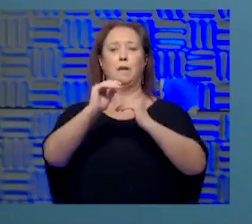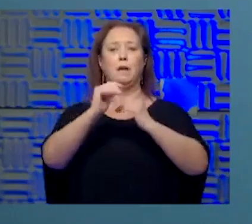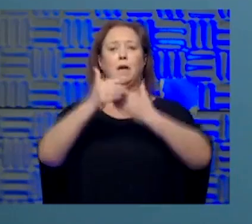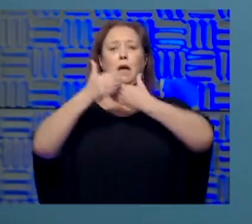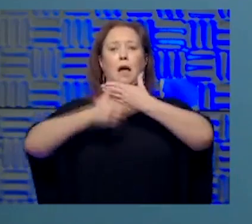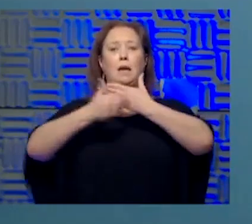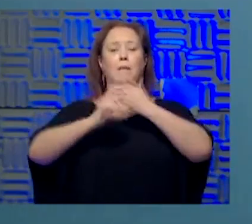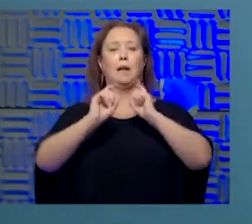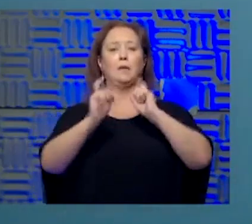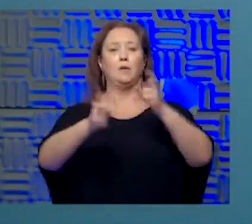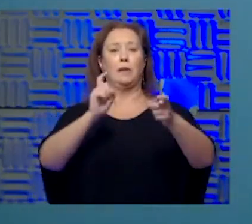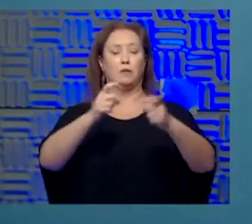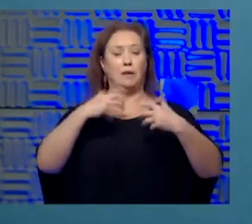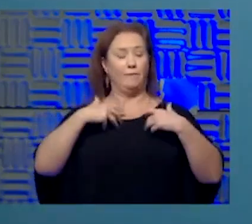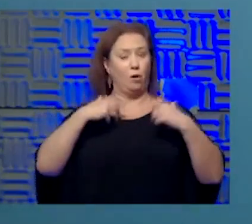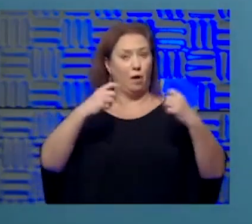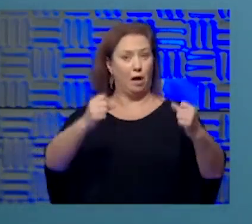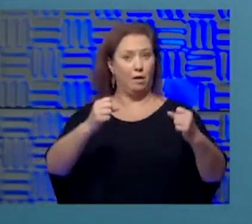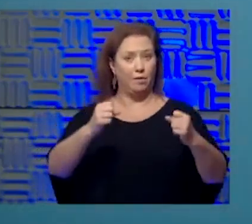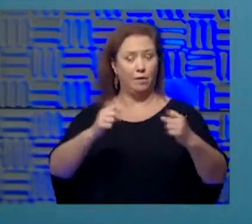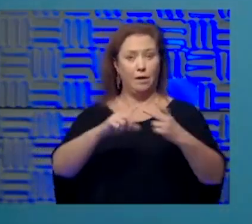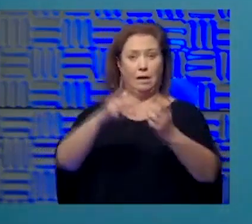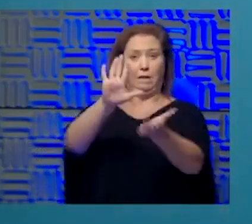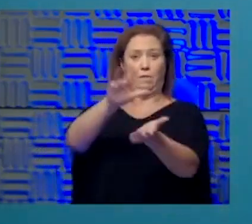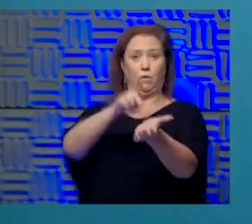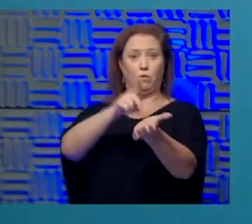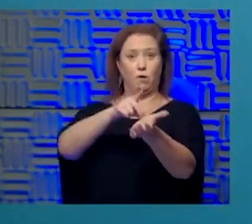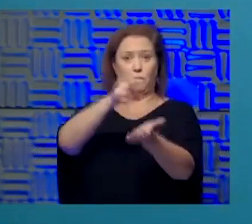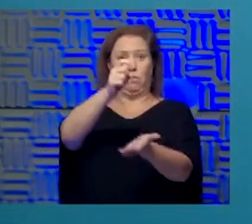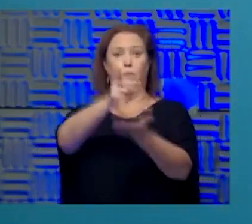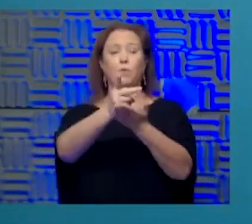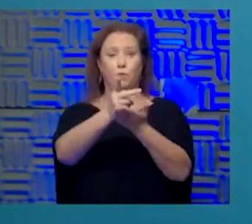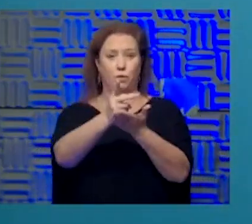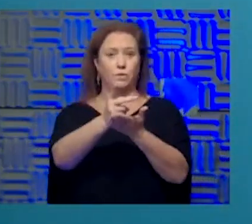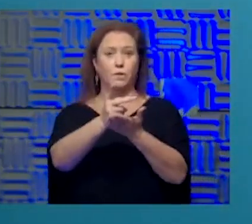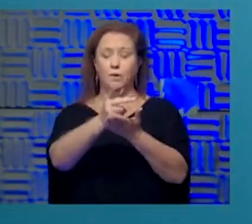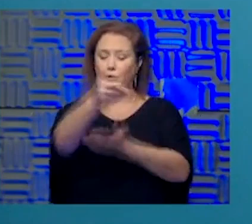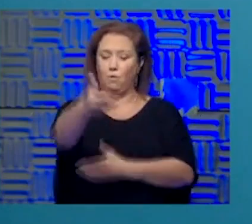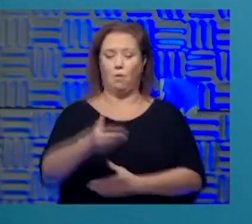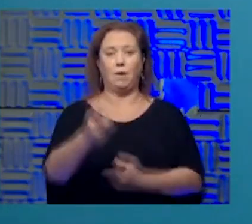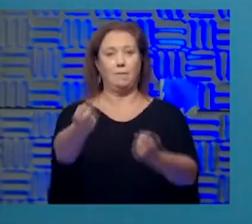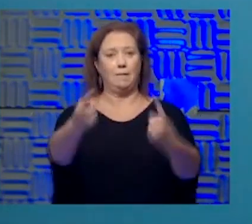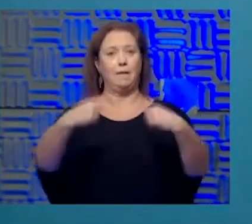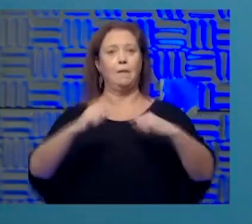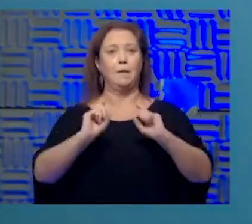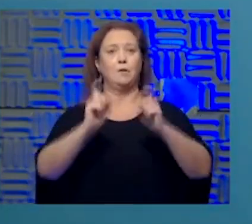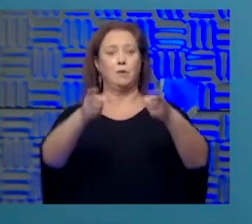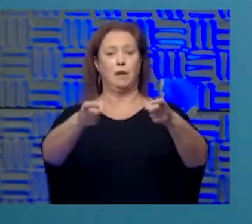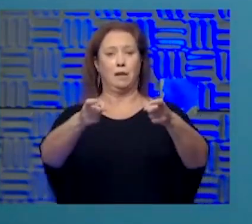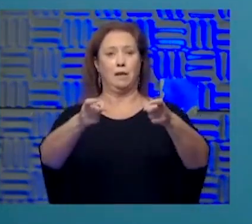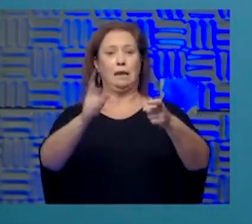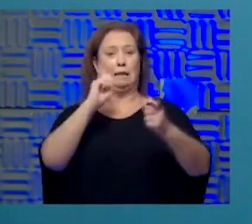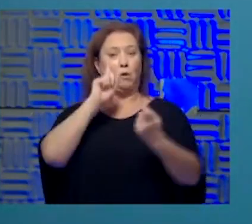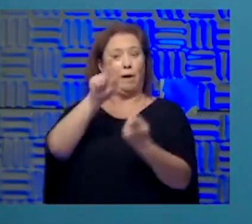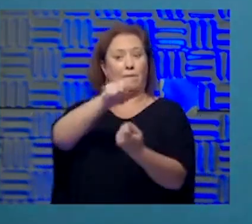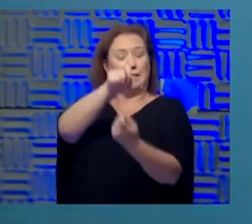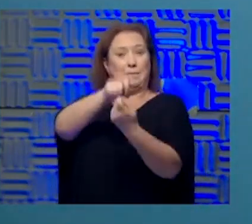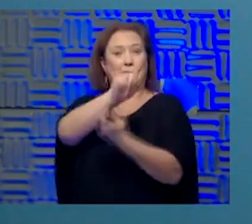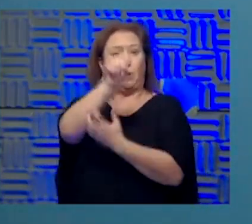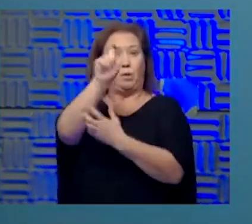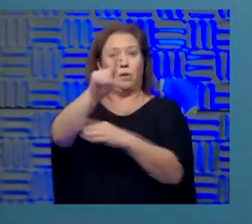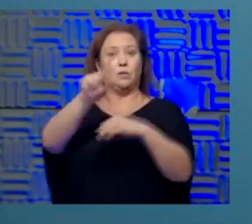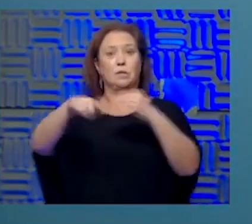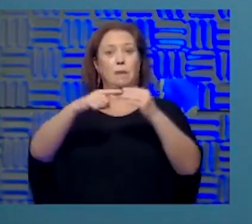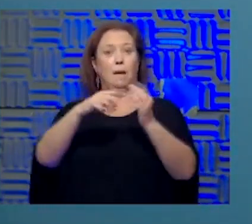donation. So if you're healthy, if your doctor approves that, you're welcome to come in and donate. If you have specific questions regarding